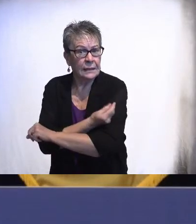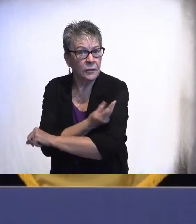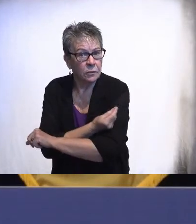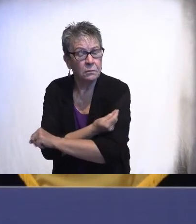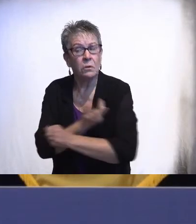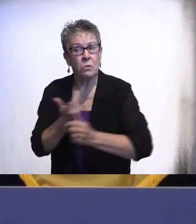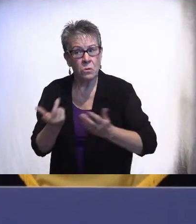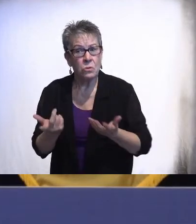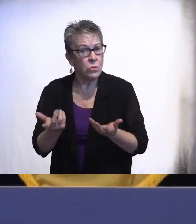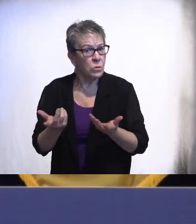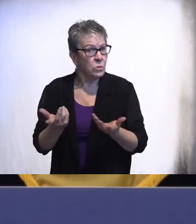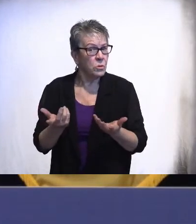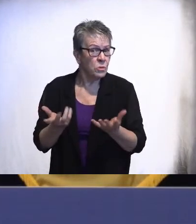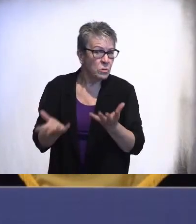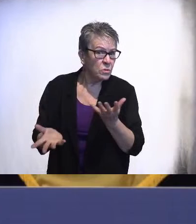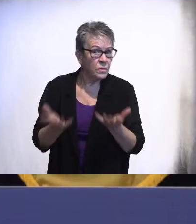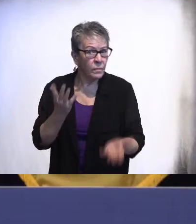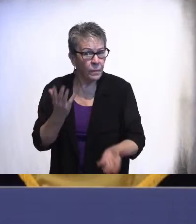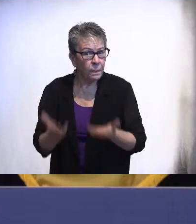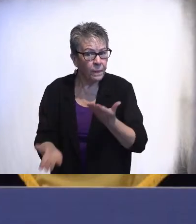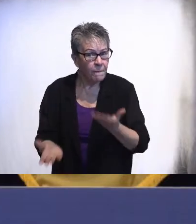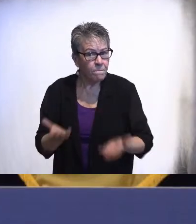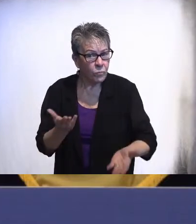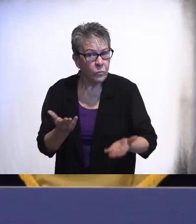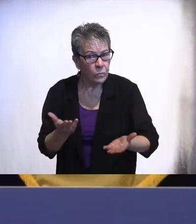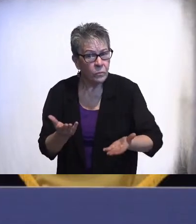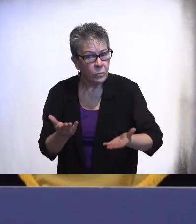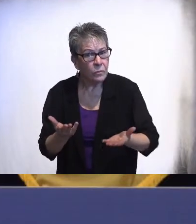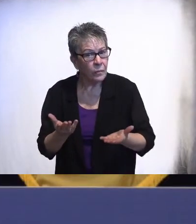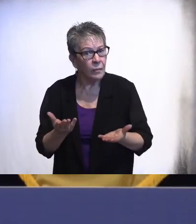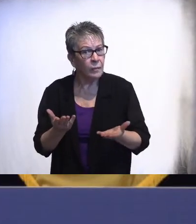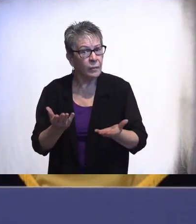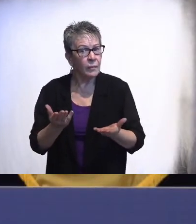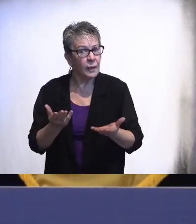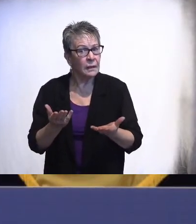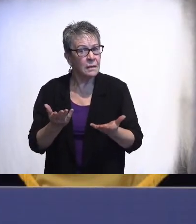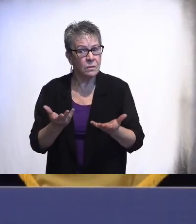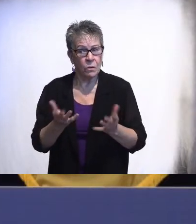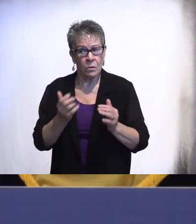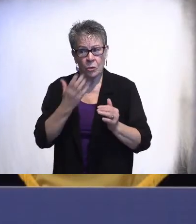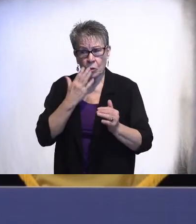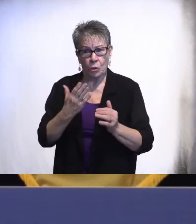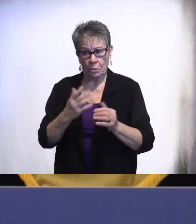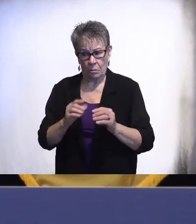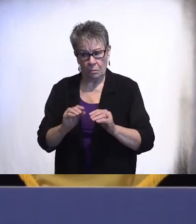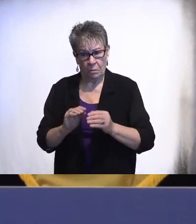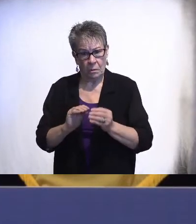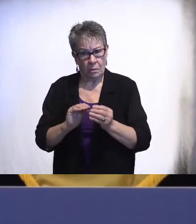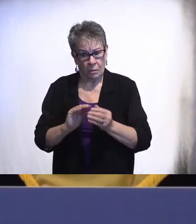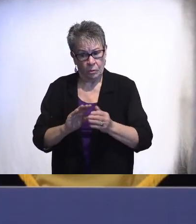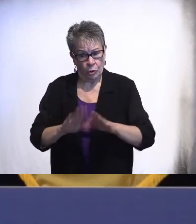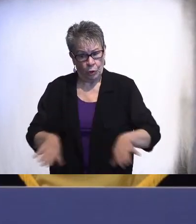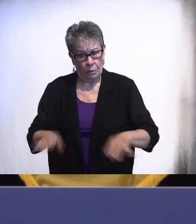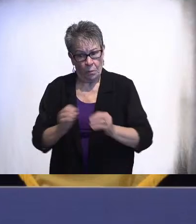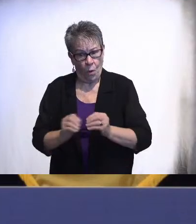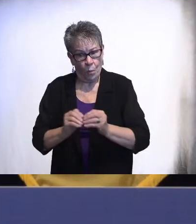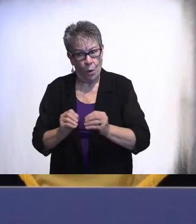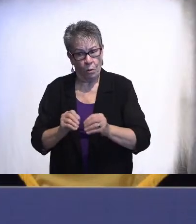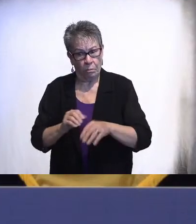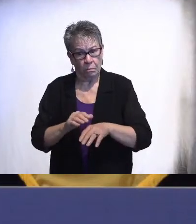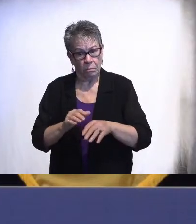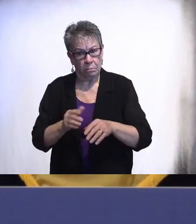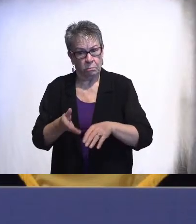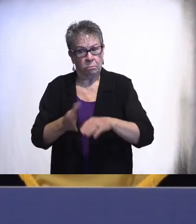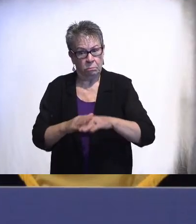getting slowly but surely. It's the acknowledgement Judy mentioned that the committee is likely to meet and approve vaccines